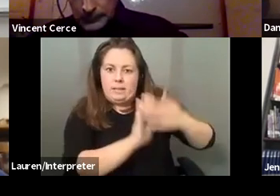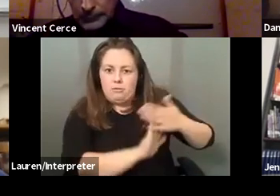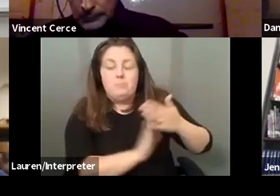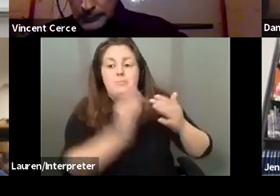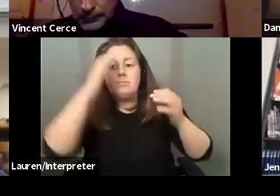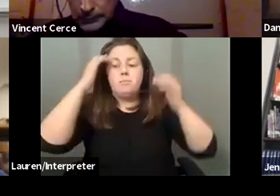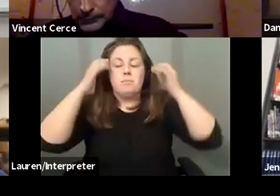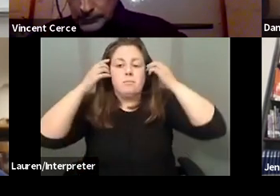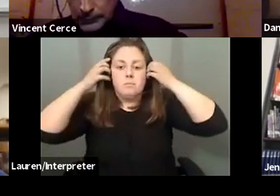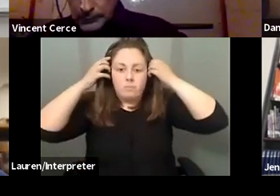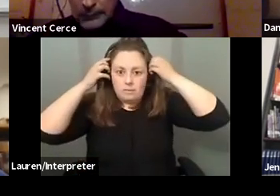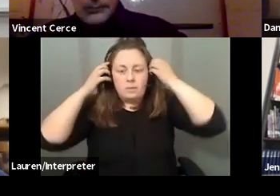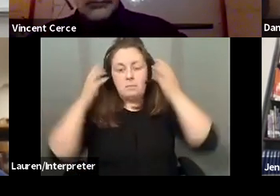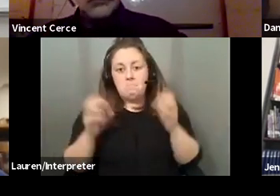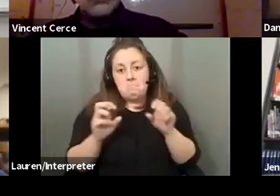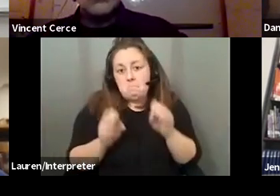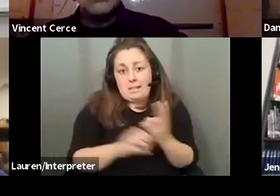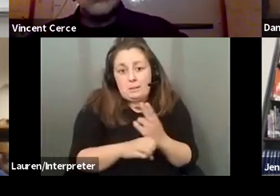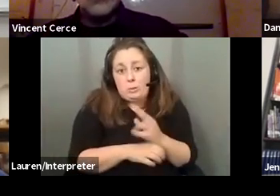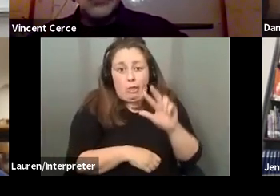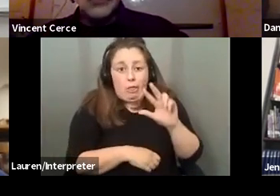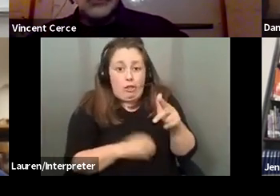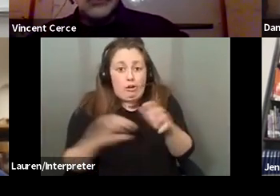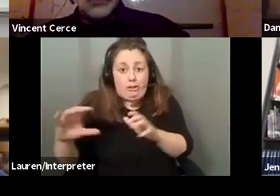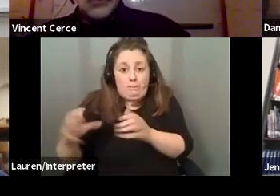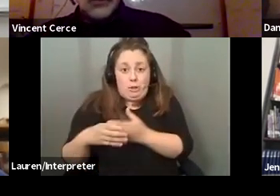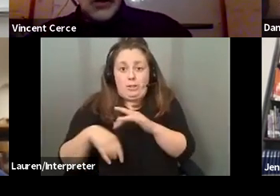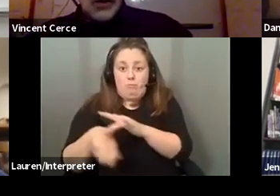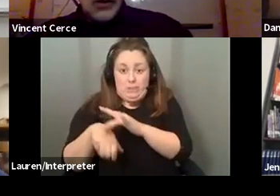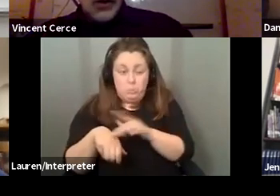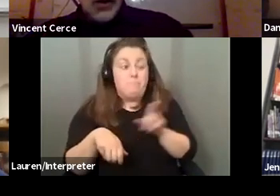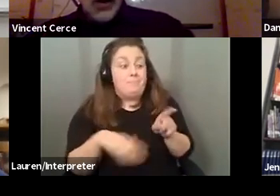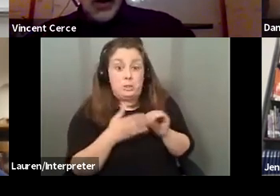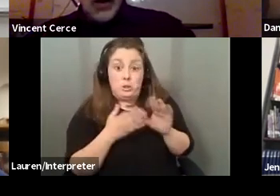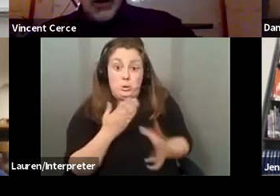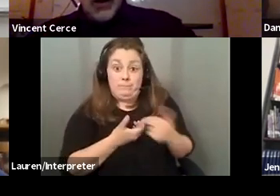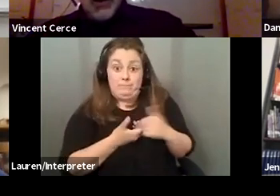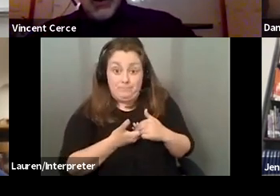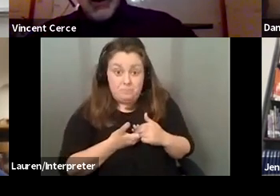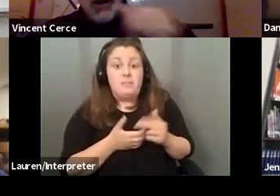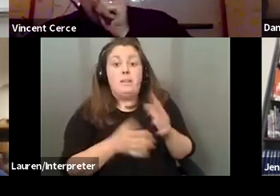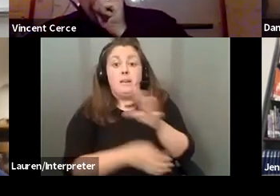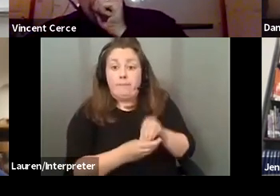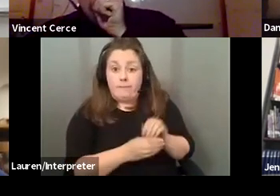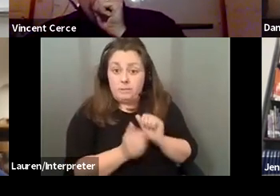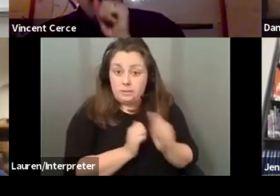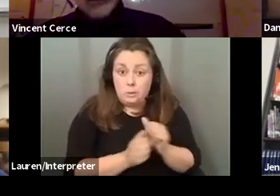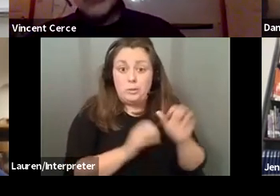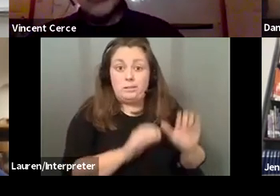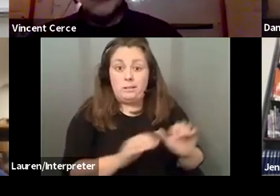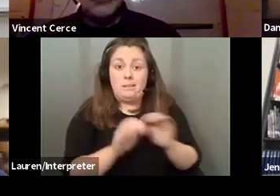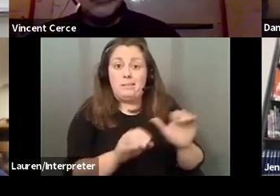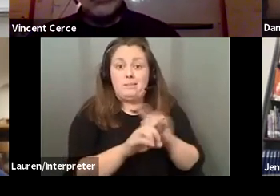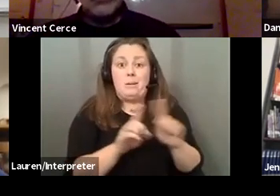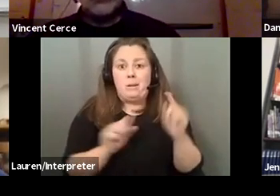utilizing a third party resource, but through us. So the students are still enrolled with us. They're still part of our sports and activities and so on and so forth.